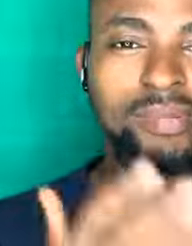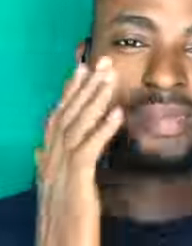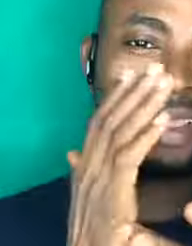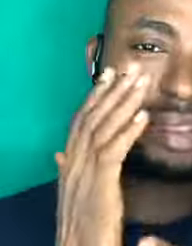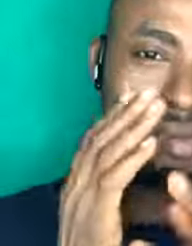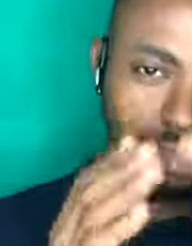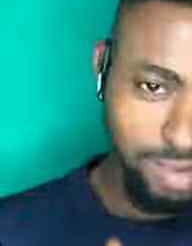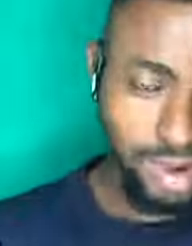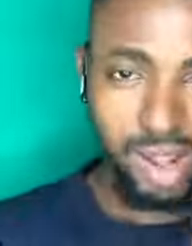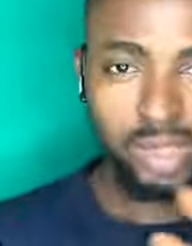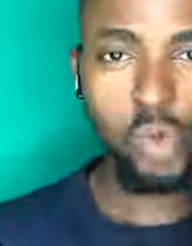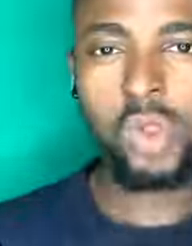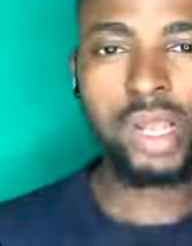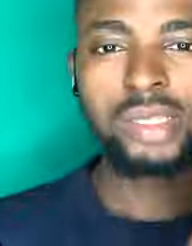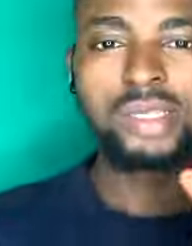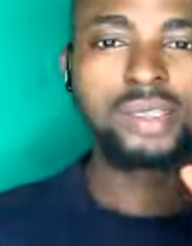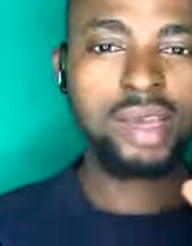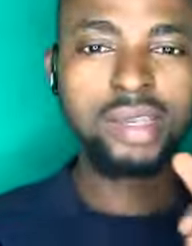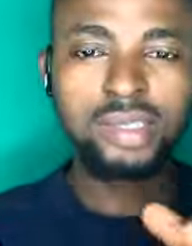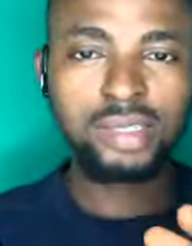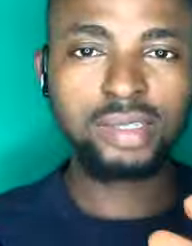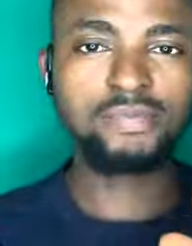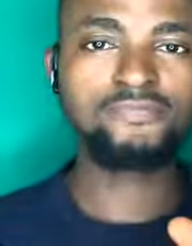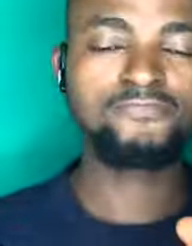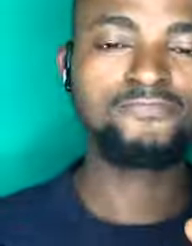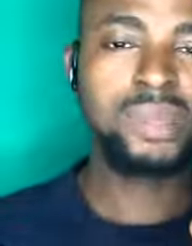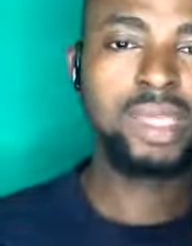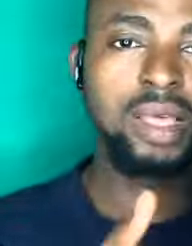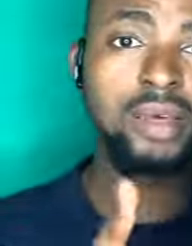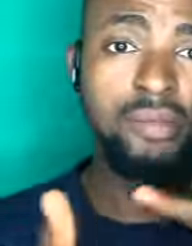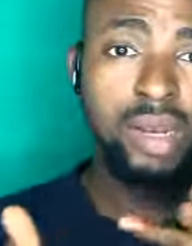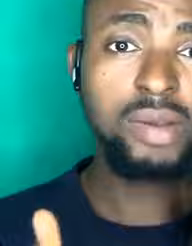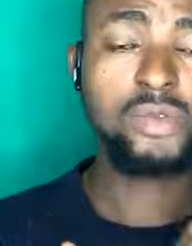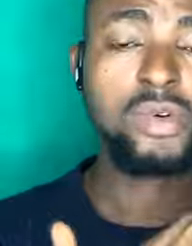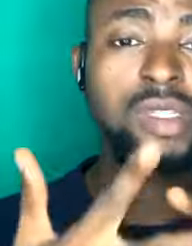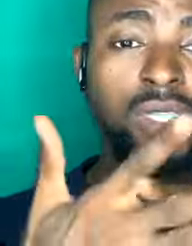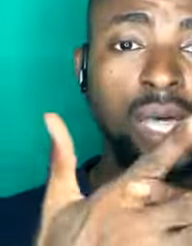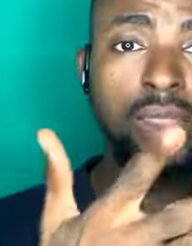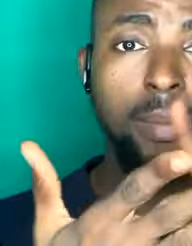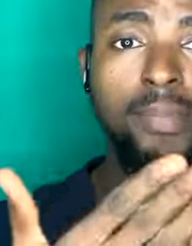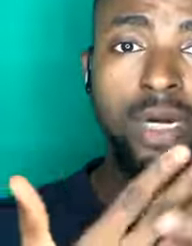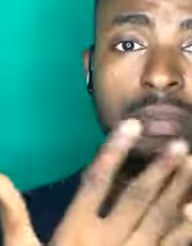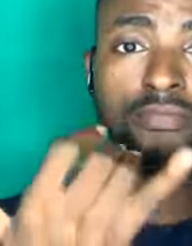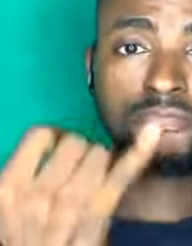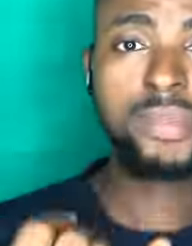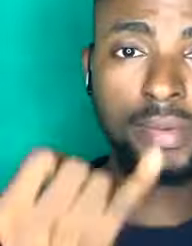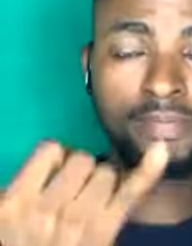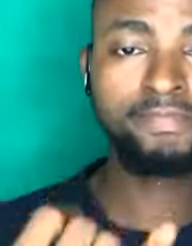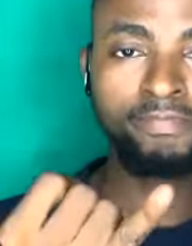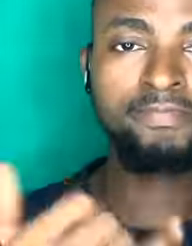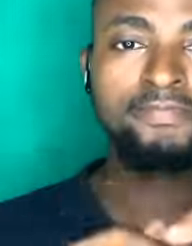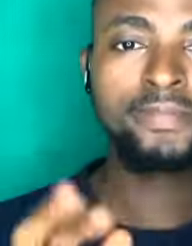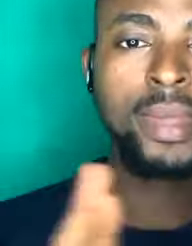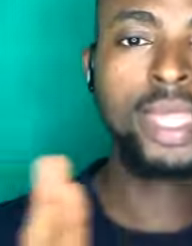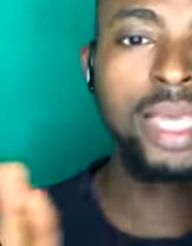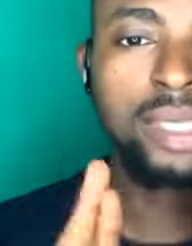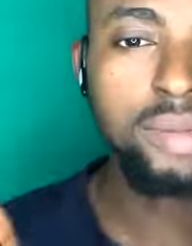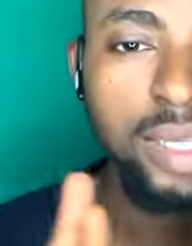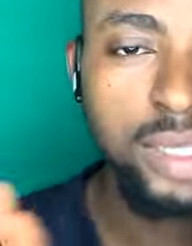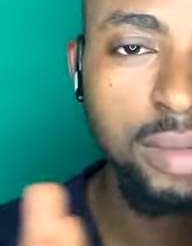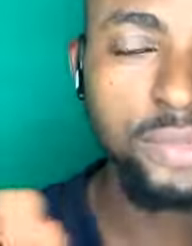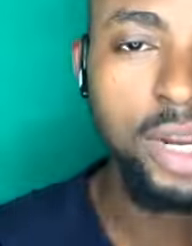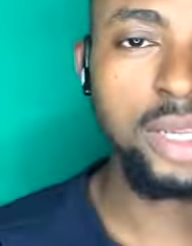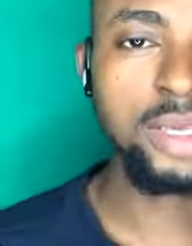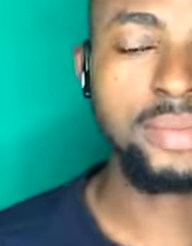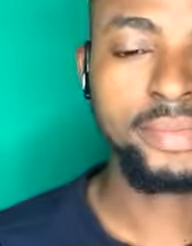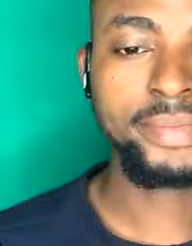an invite to the guest to join. But we are kicking starts the program right away. Are you set, Observer? Yes,